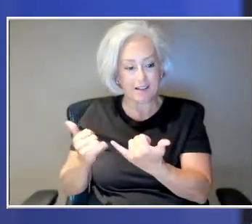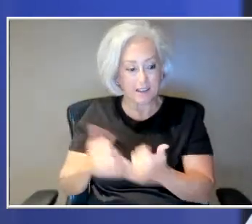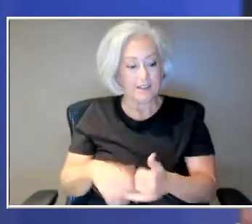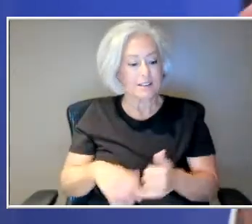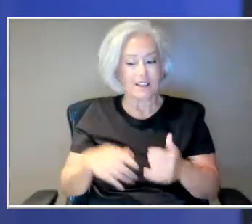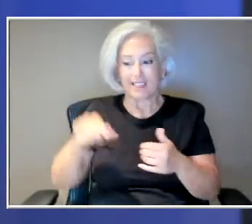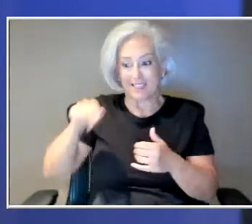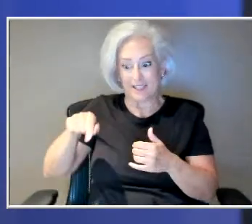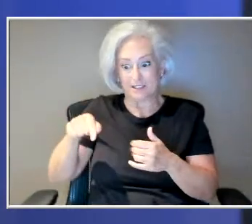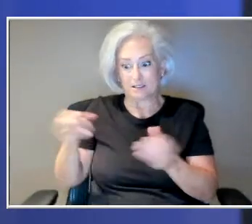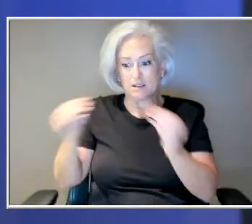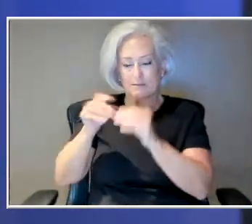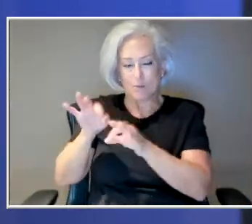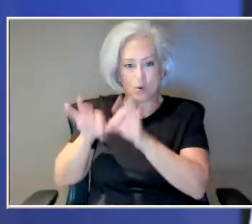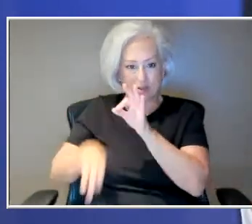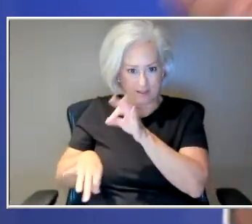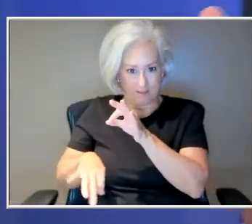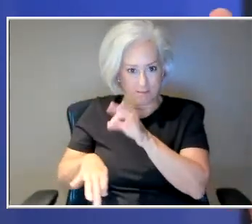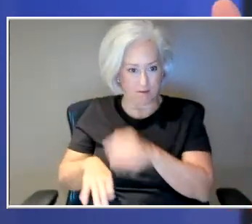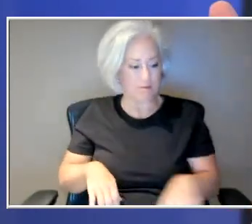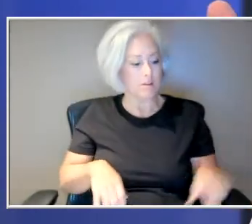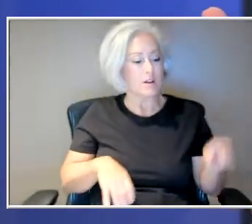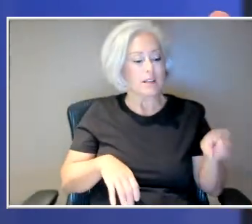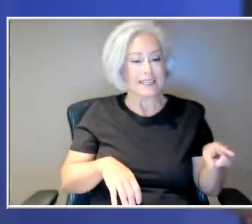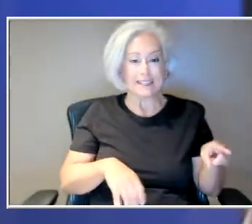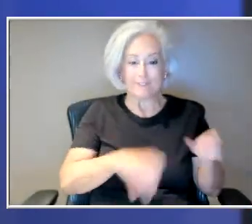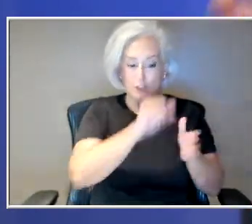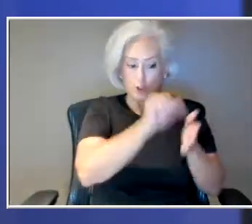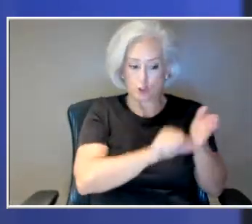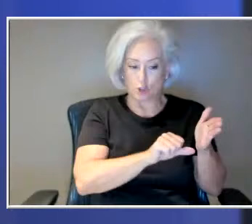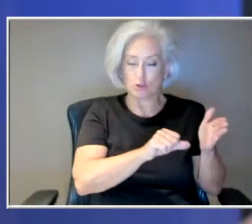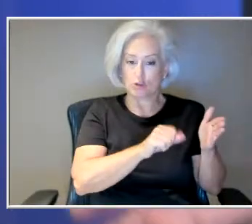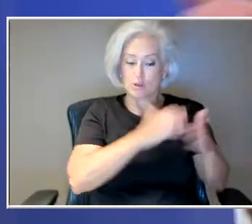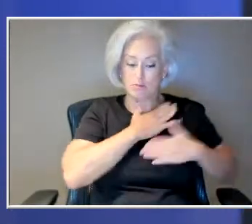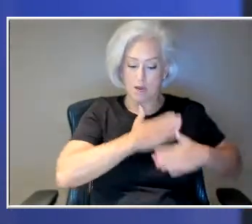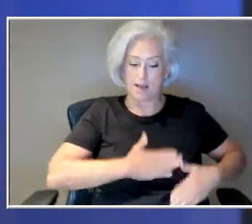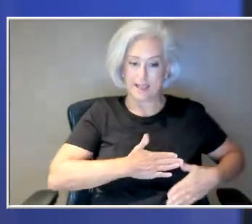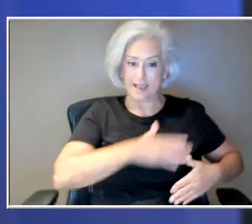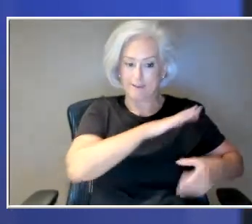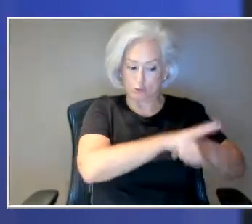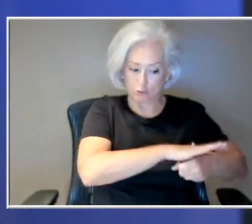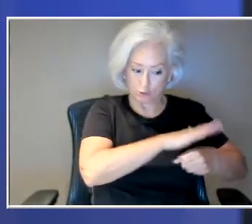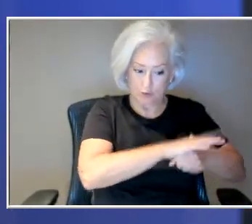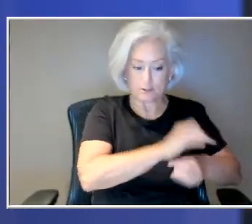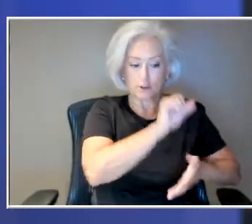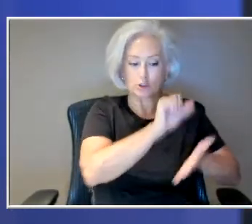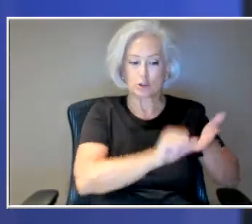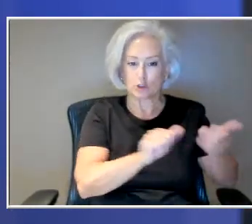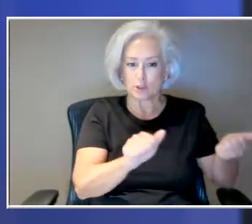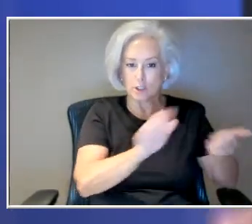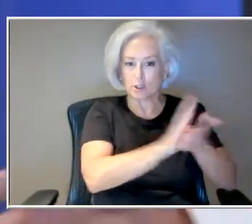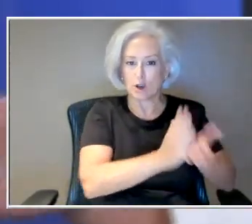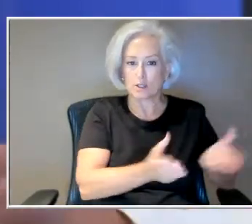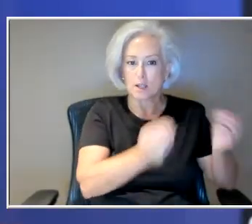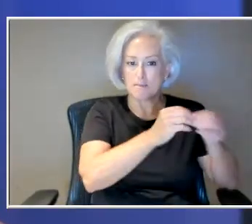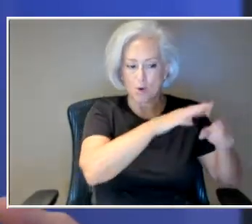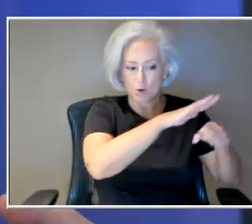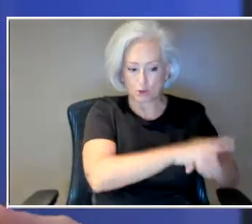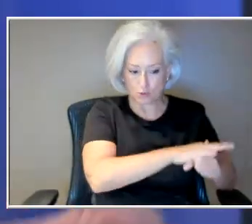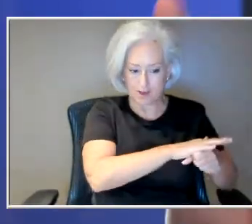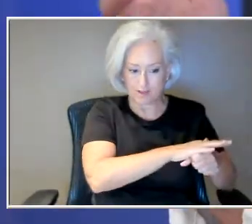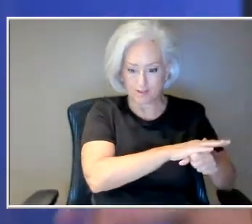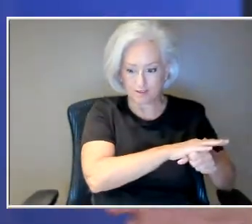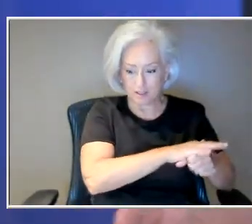stress, surgery is another stressor. If you can control the problem without adding important new stress to the patient's body, their outcomes are